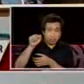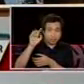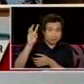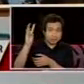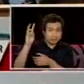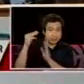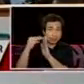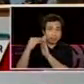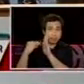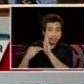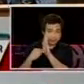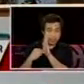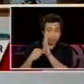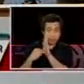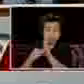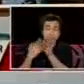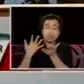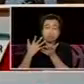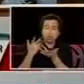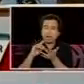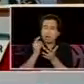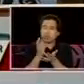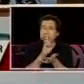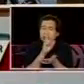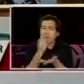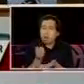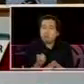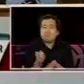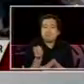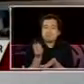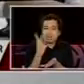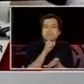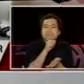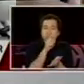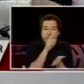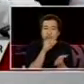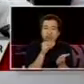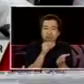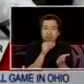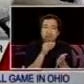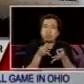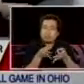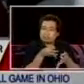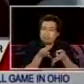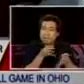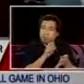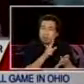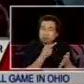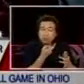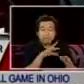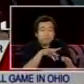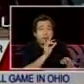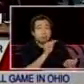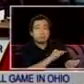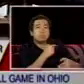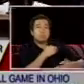to help explain the amount that was presumably found in the bank accounts. So in layman's terms,